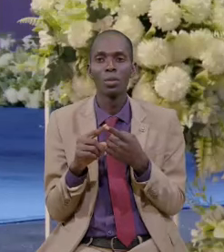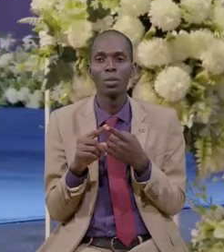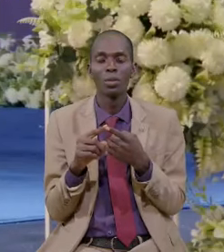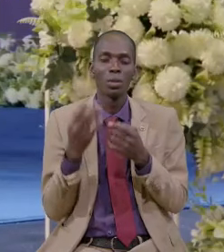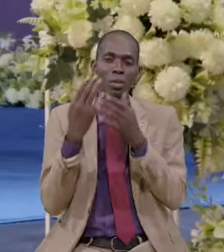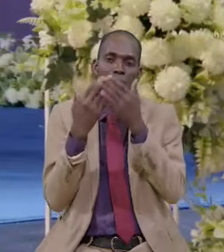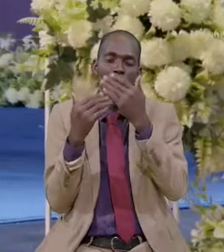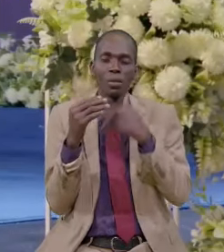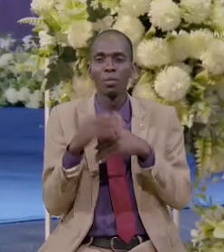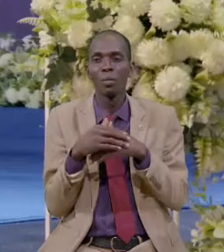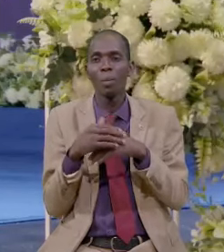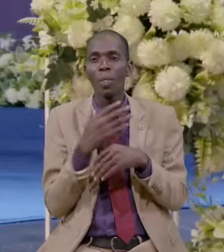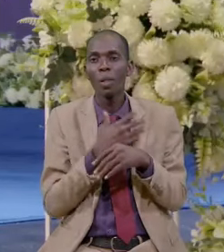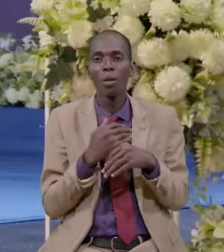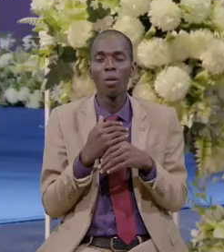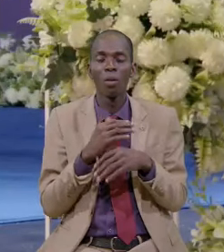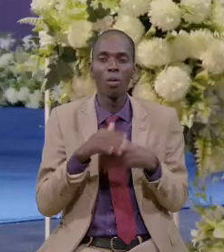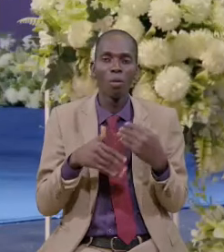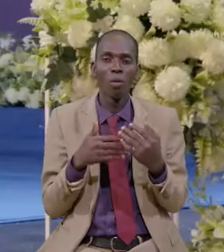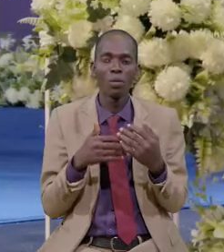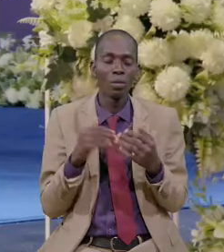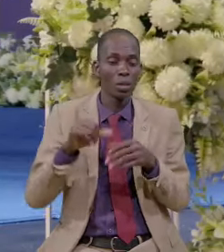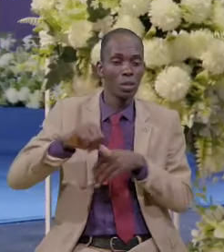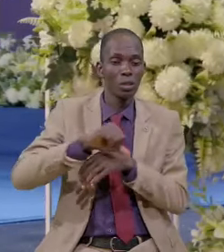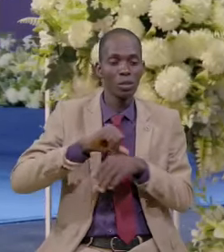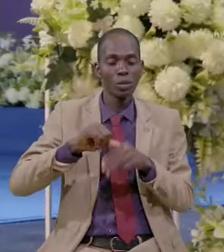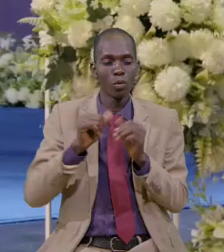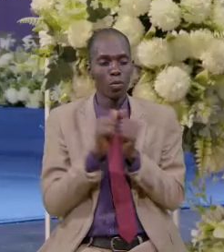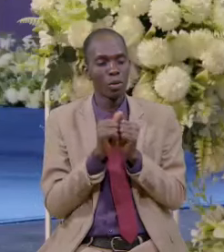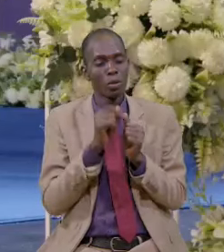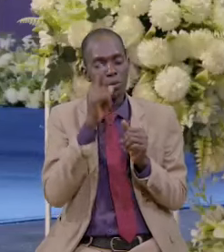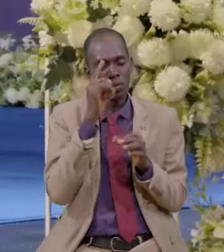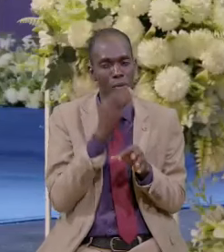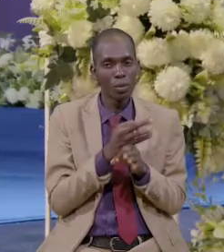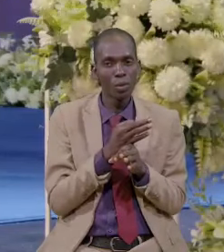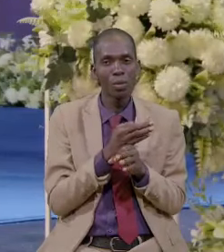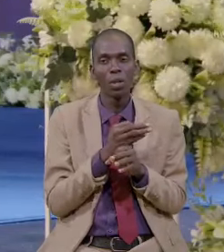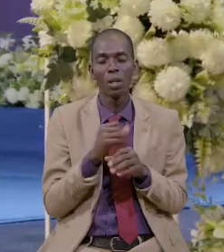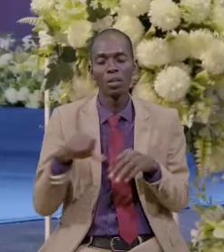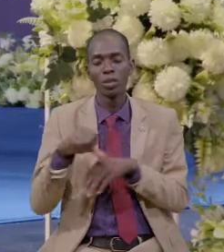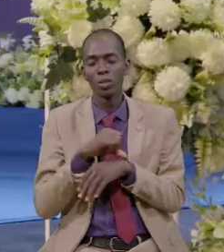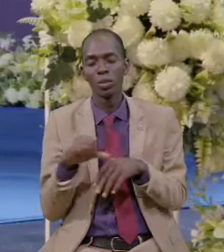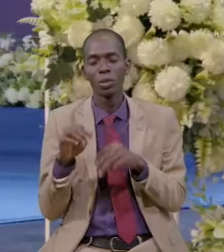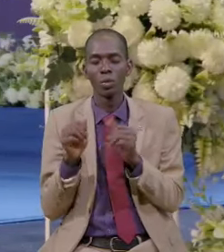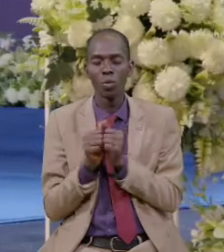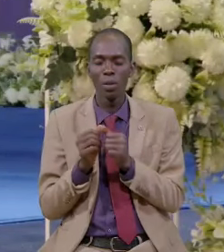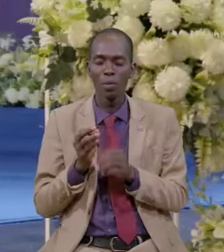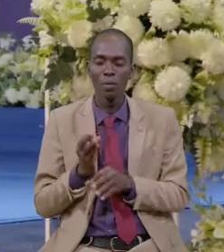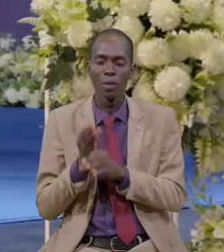anointing. Anointing with faith. Anointing with faithfulness. Anointing